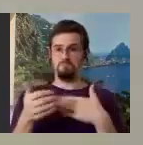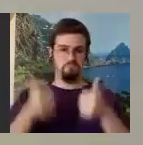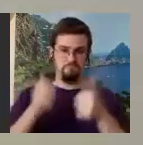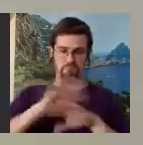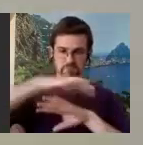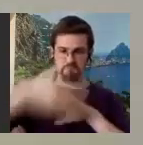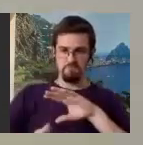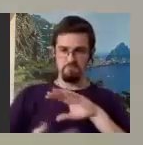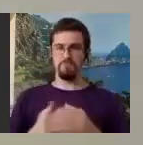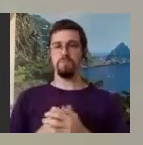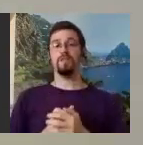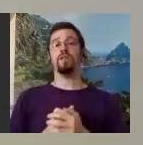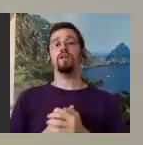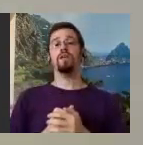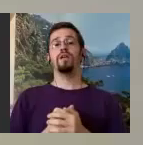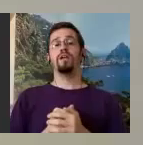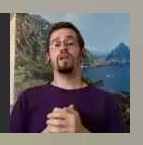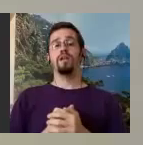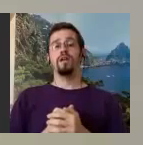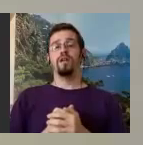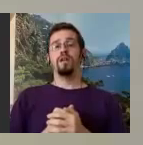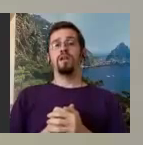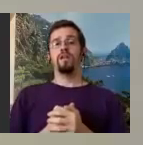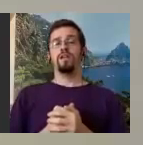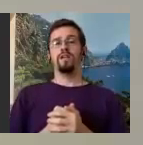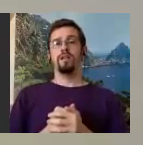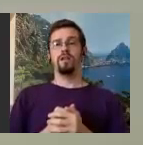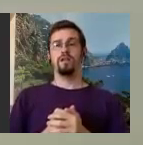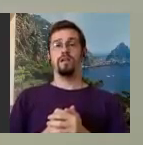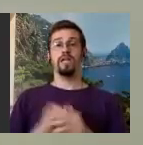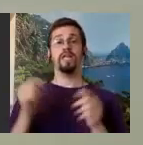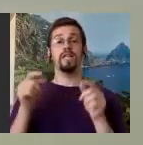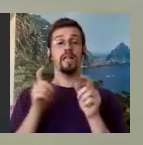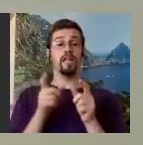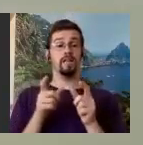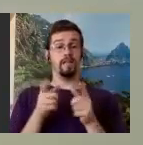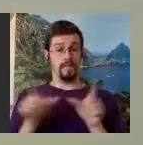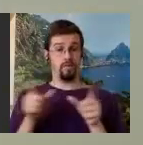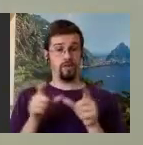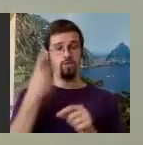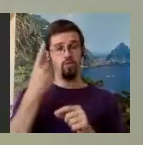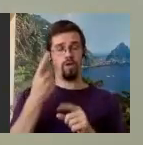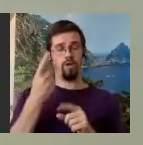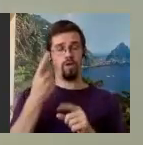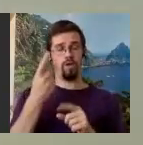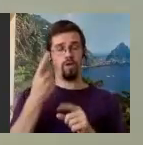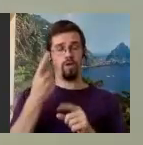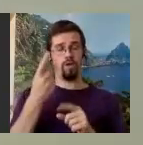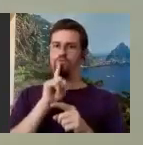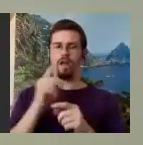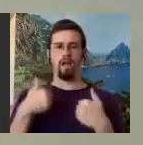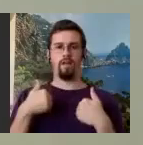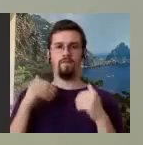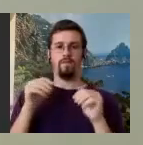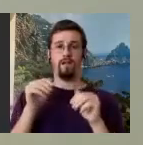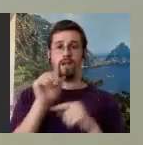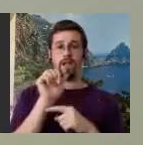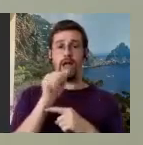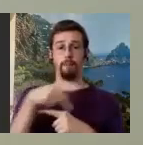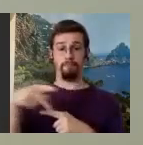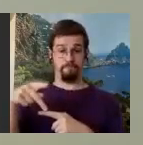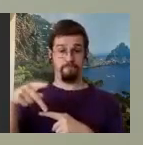to communicate with him. This is where I discovered sign writing, which combined the possibility to read and write in sign